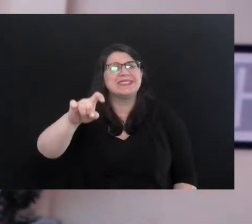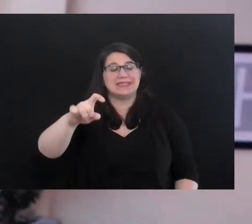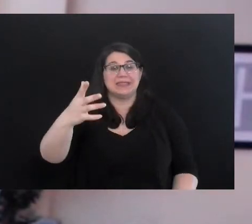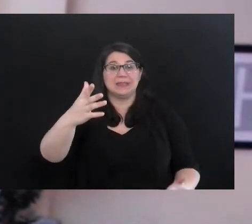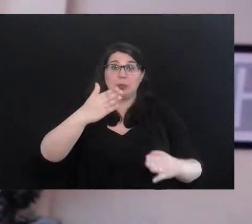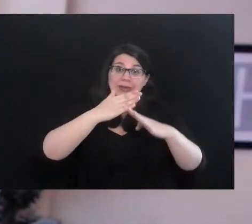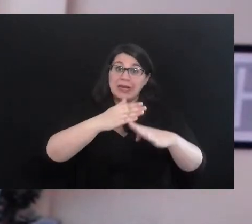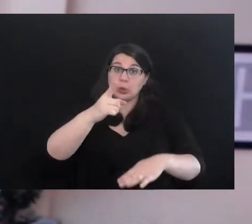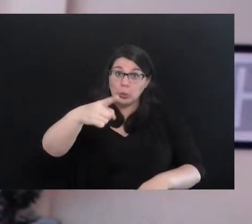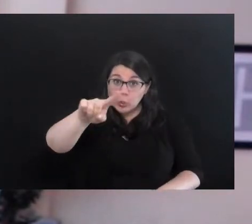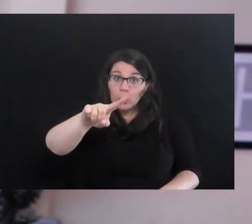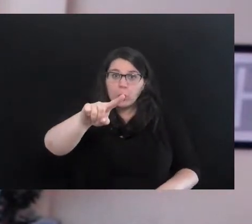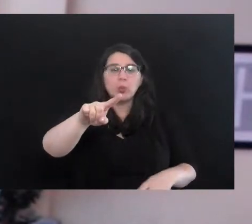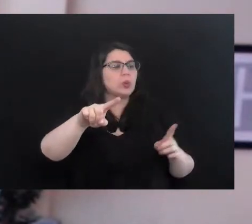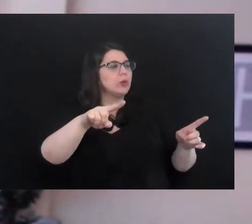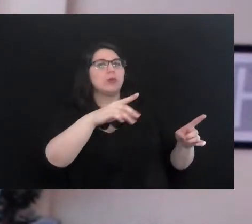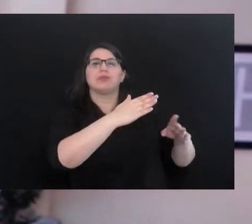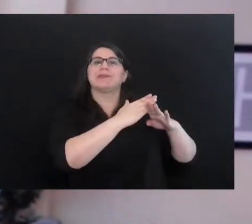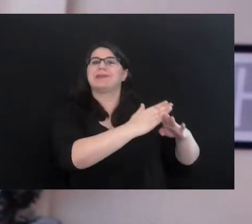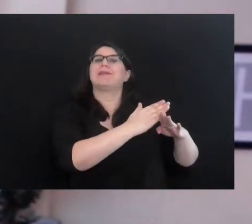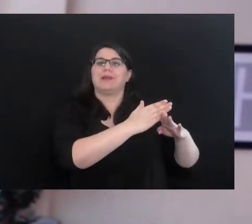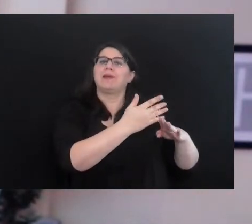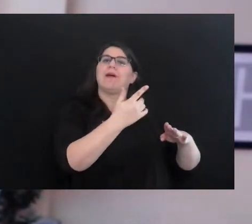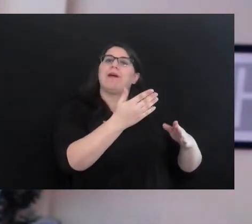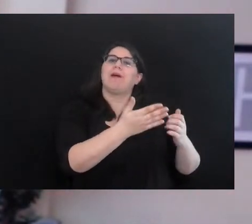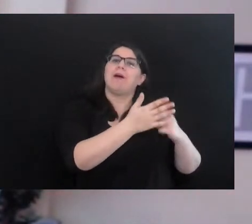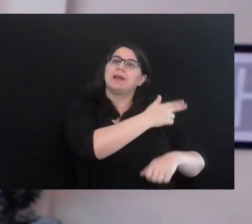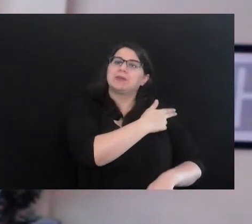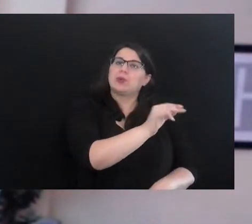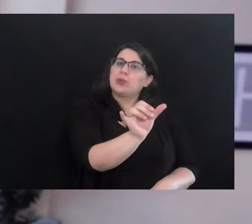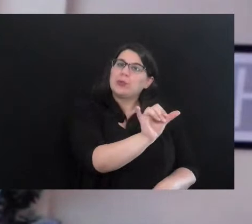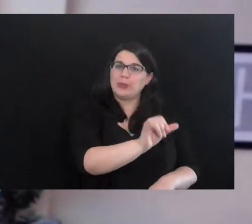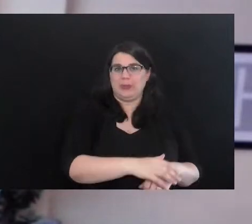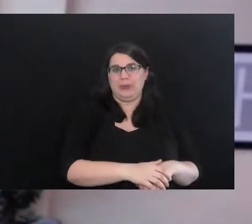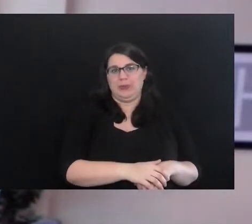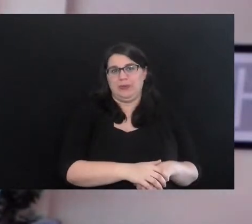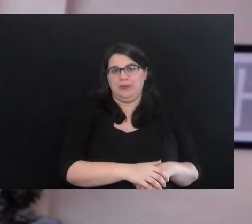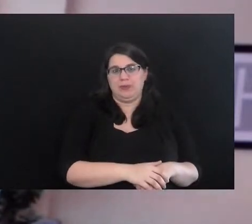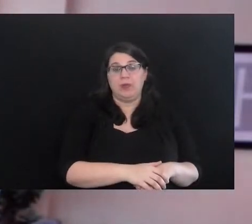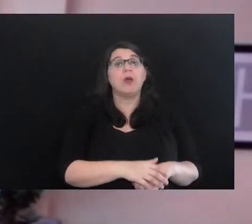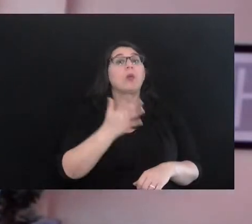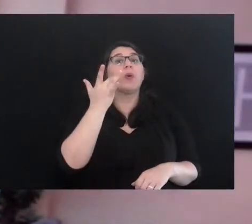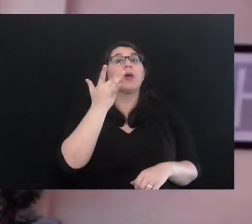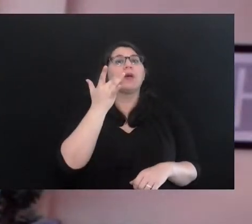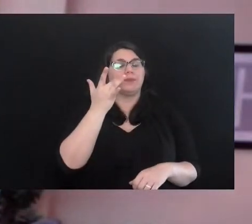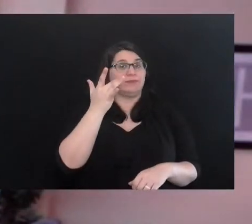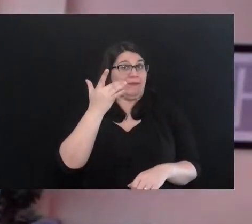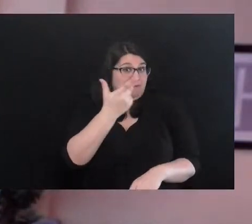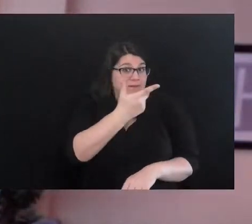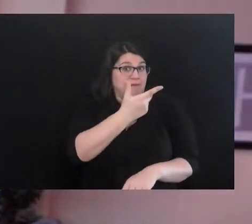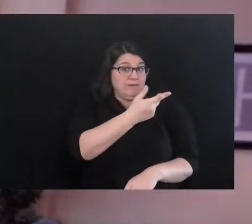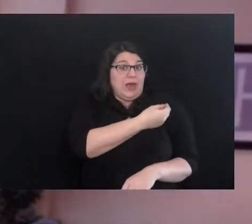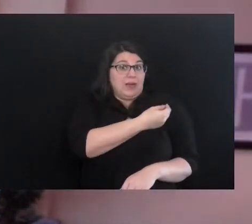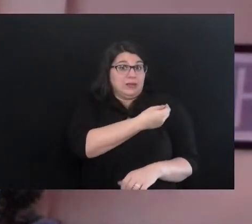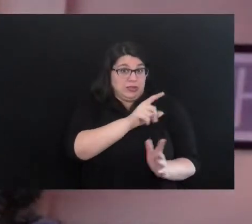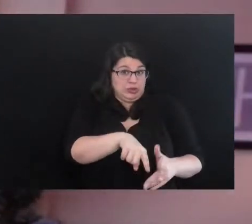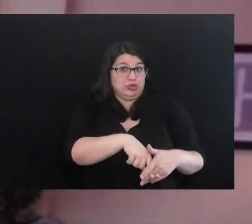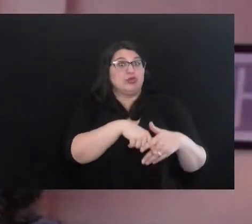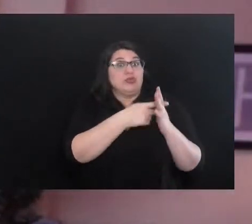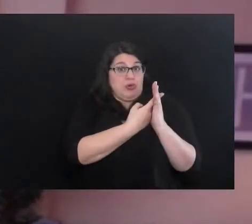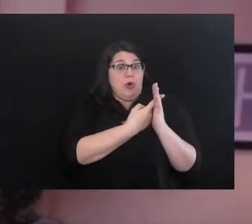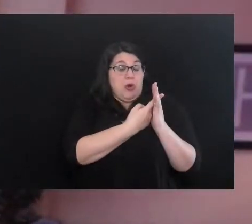our hospitals, but protecting you, because we know since the vaccine has started that we have seen